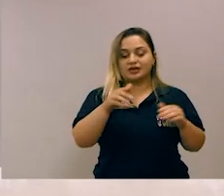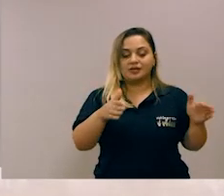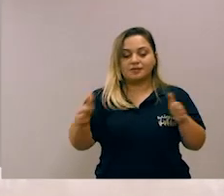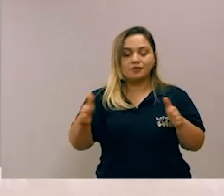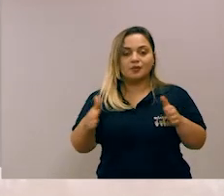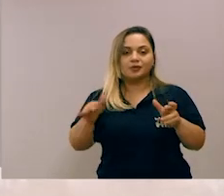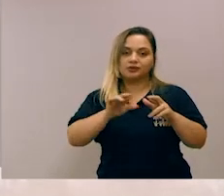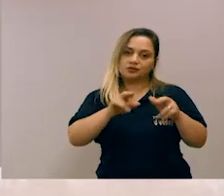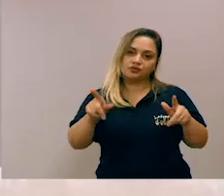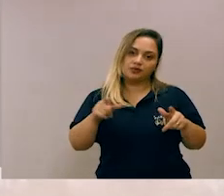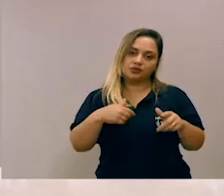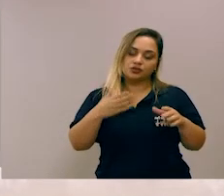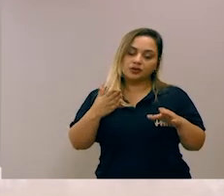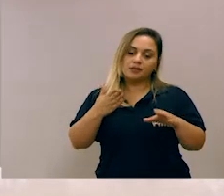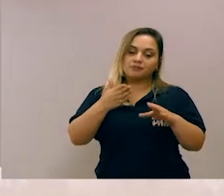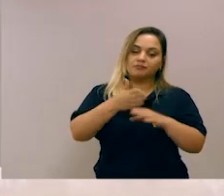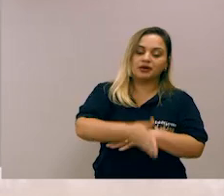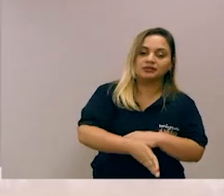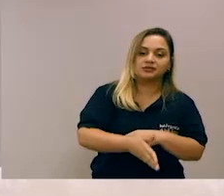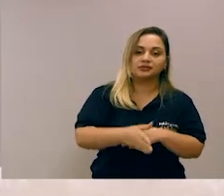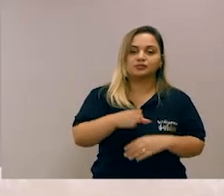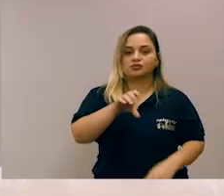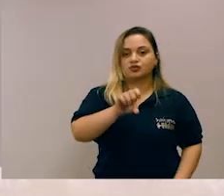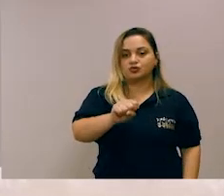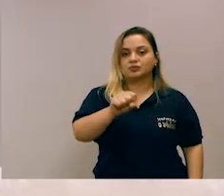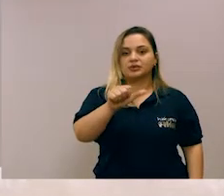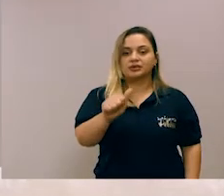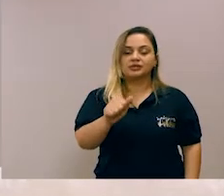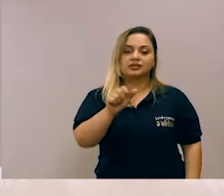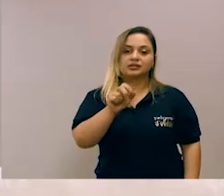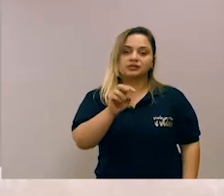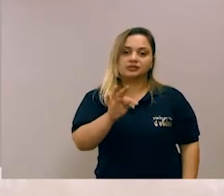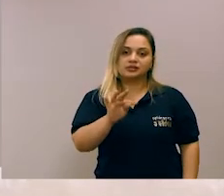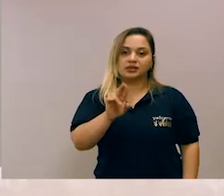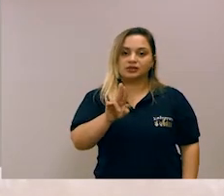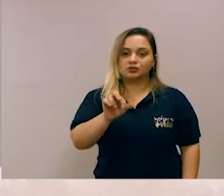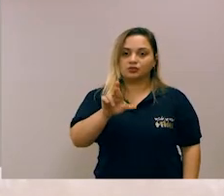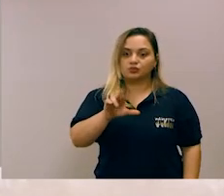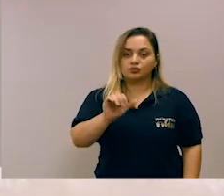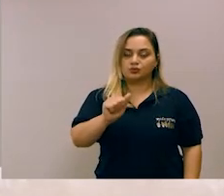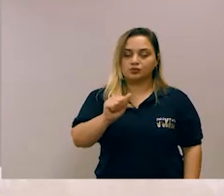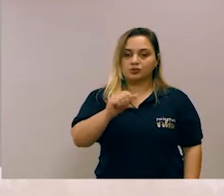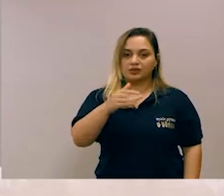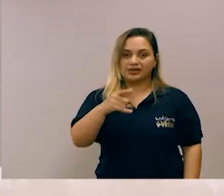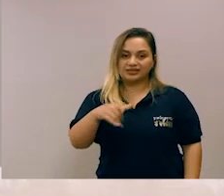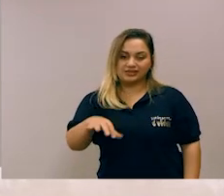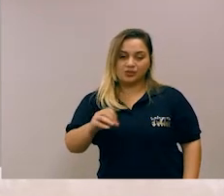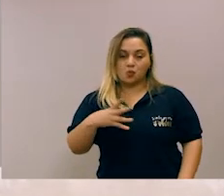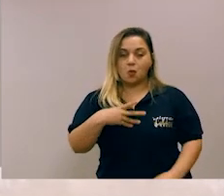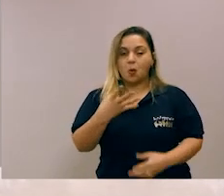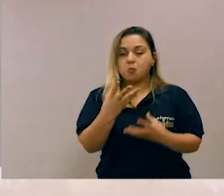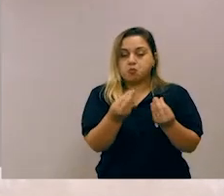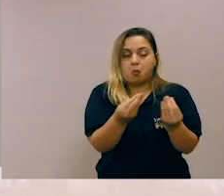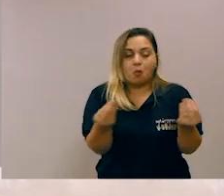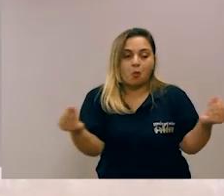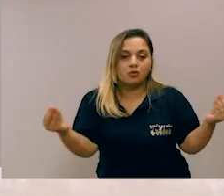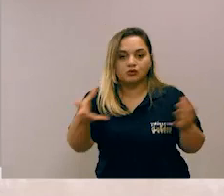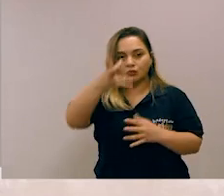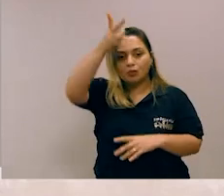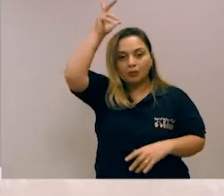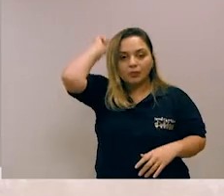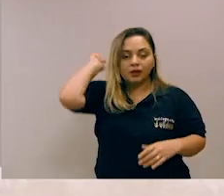we had at that time. And so we went from a huge saturation moment to a reduction in the number